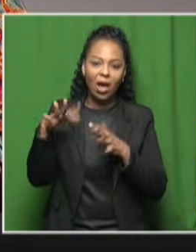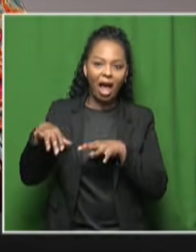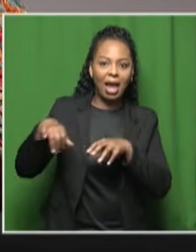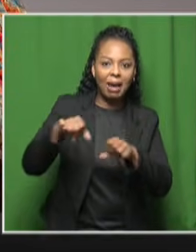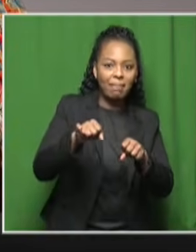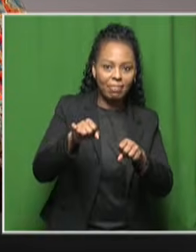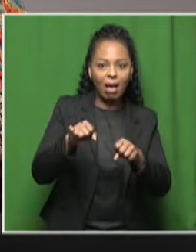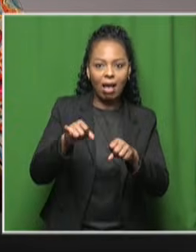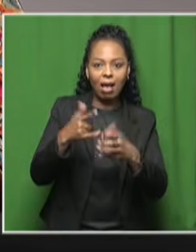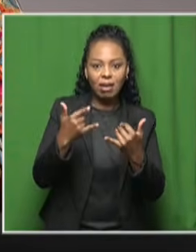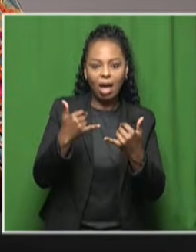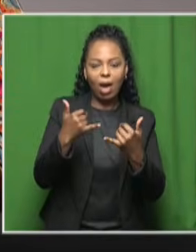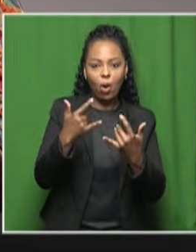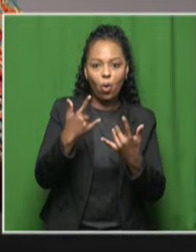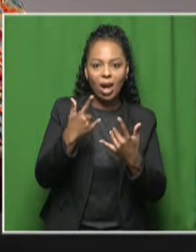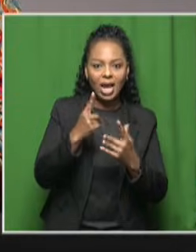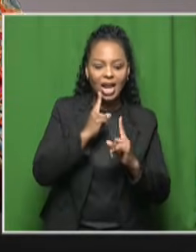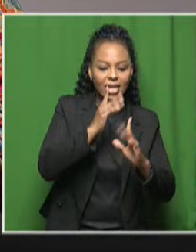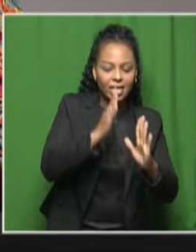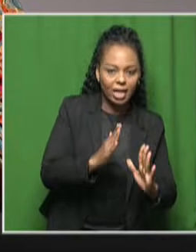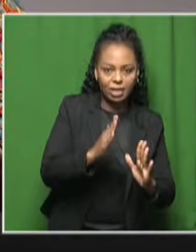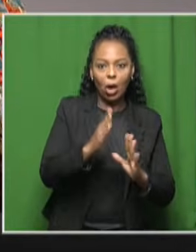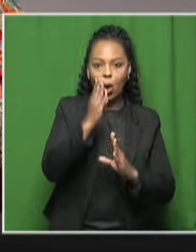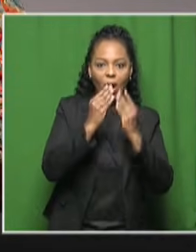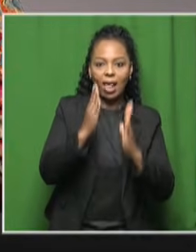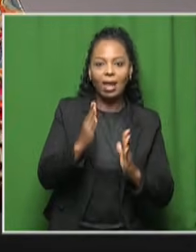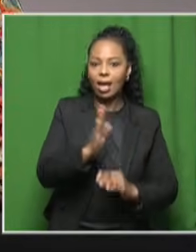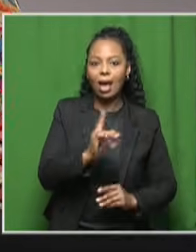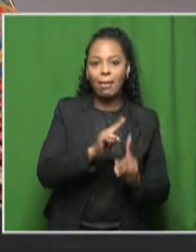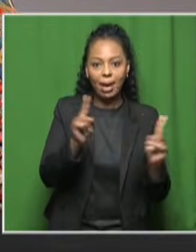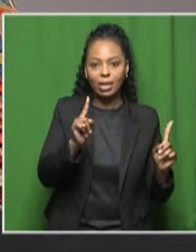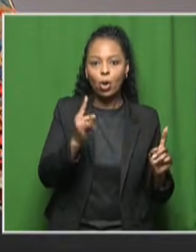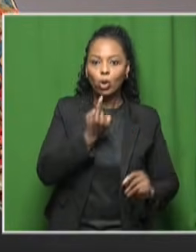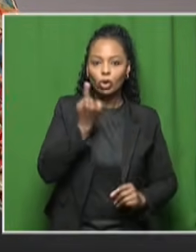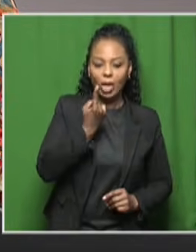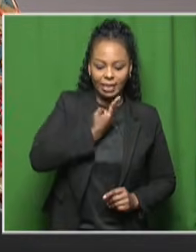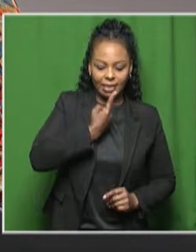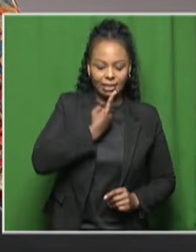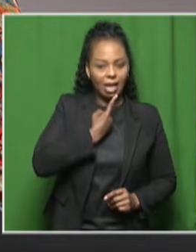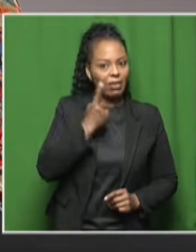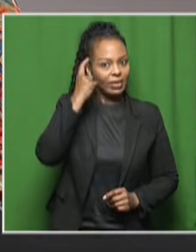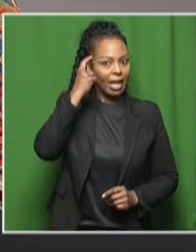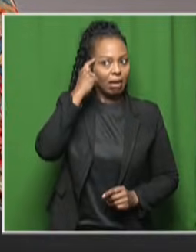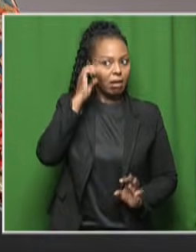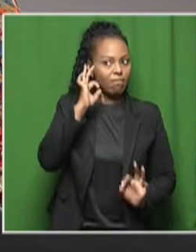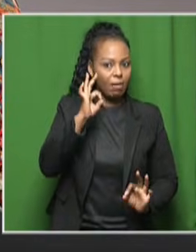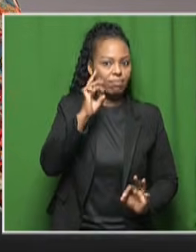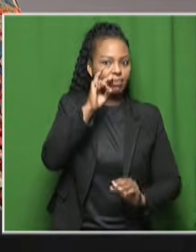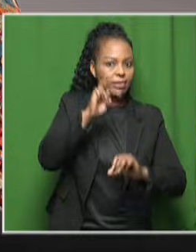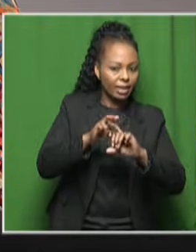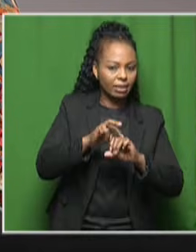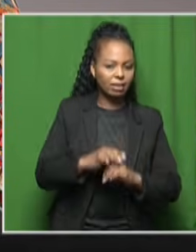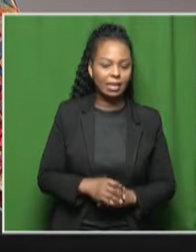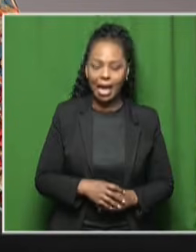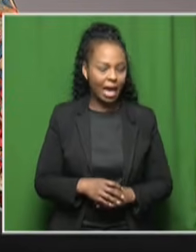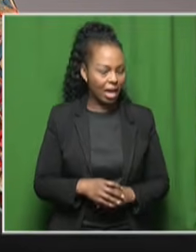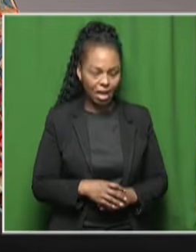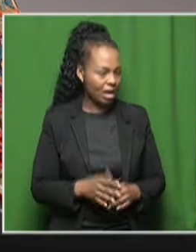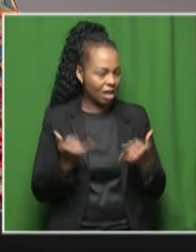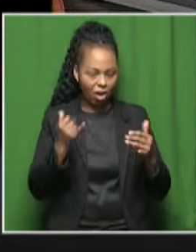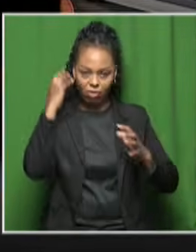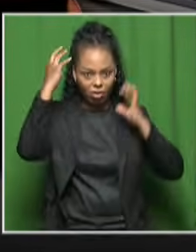element of the teachers and the learners. So you still have to have that critical thinking in place. You see, I'm confused